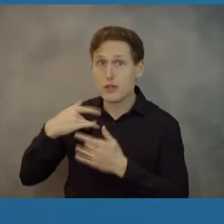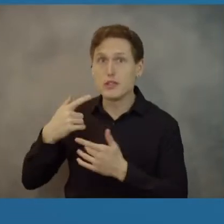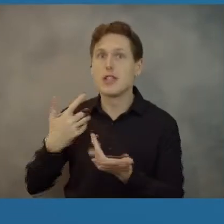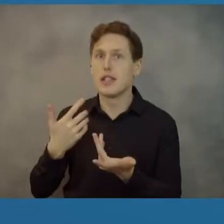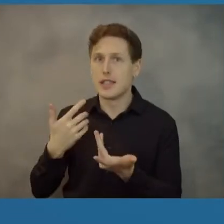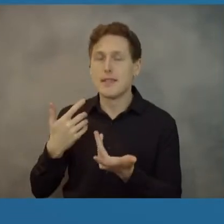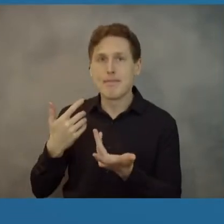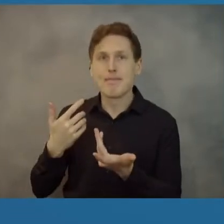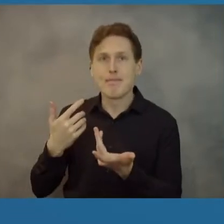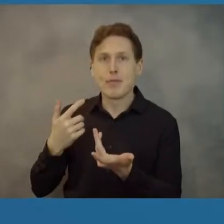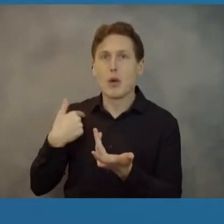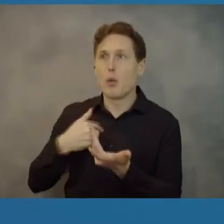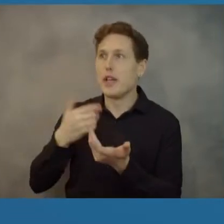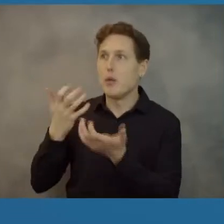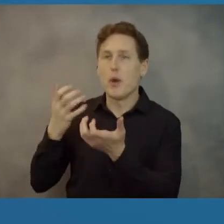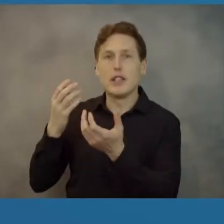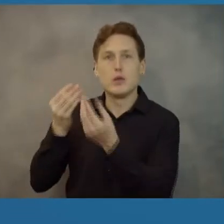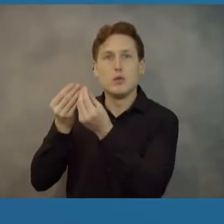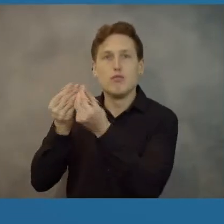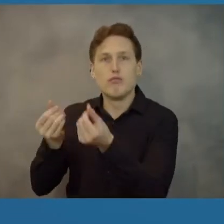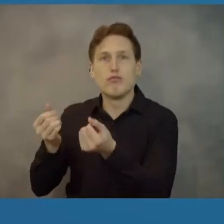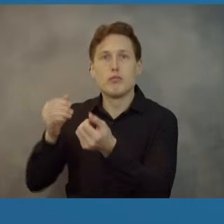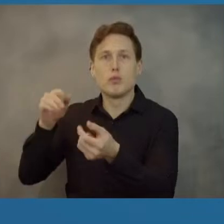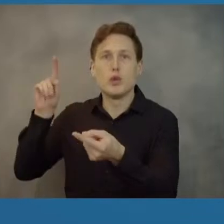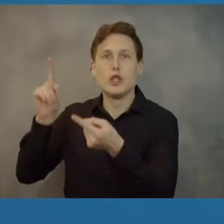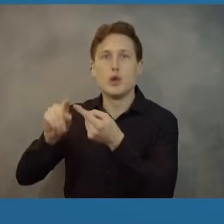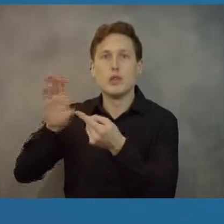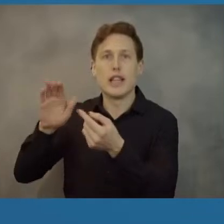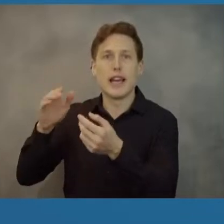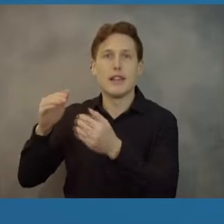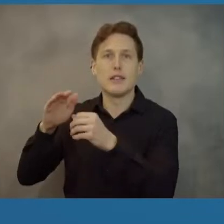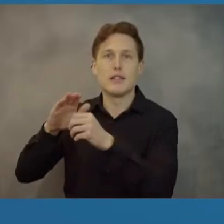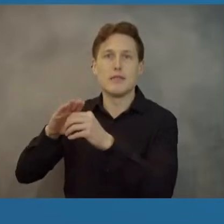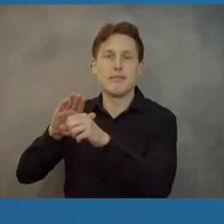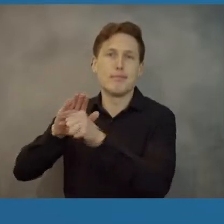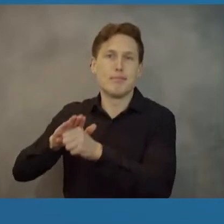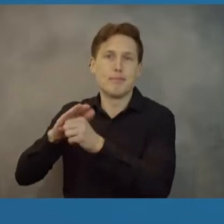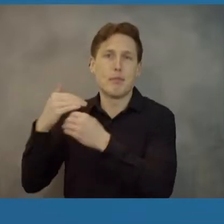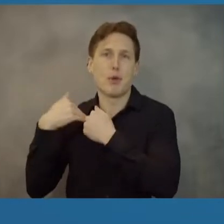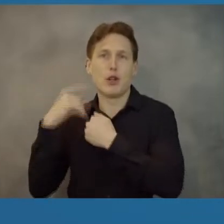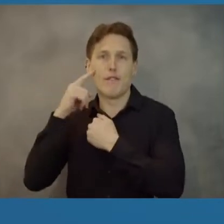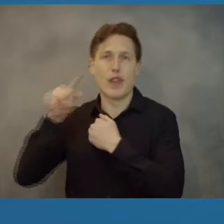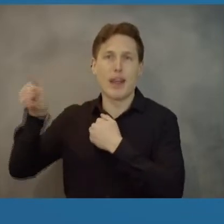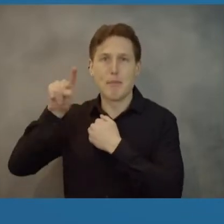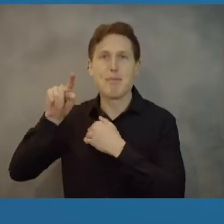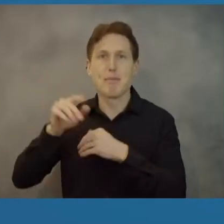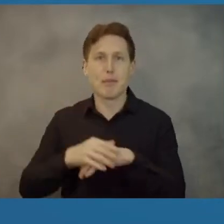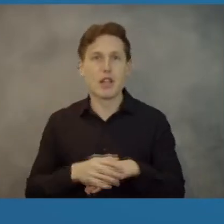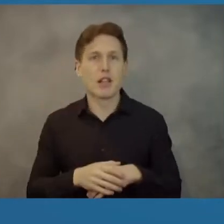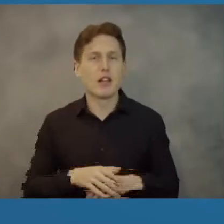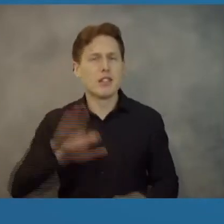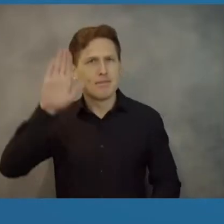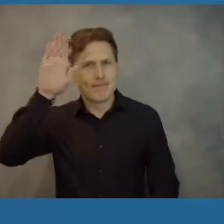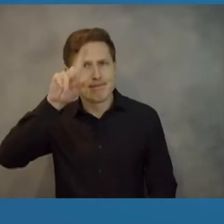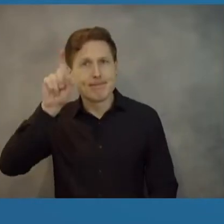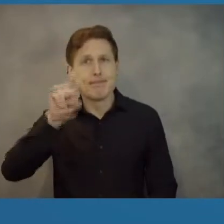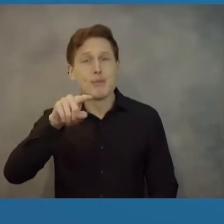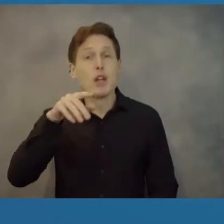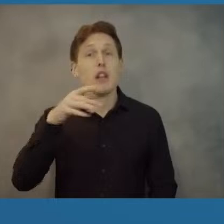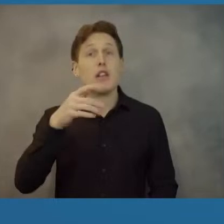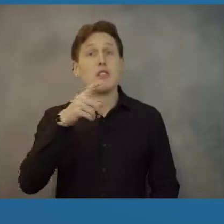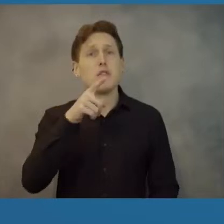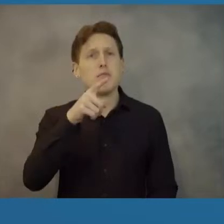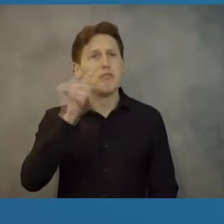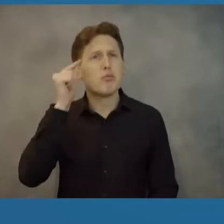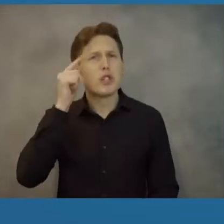want to alleviate that burden on them. Thank you. President. Thank you. Governor, you talked about the impending